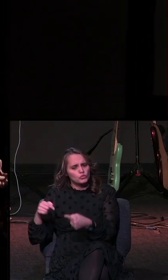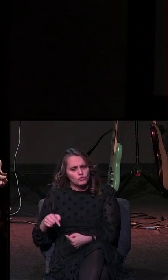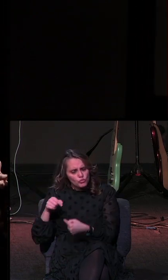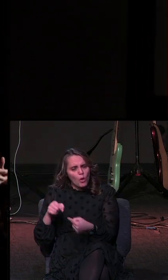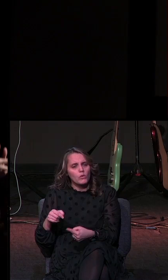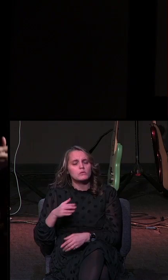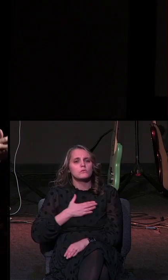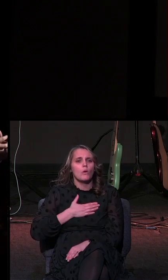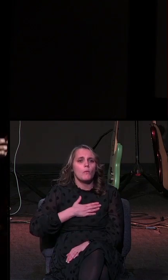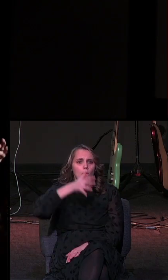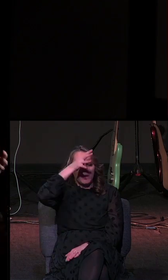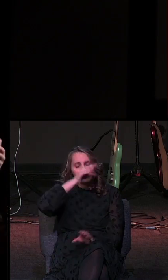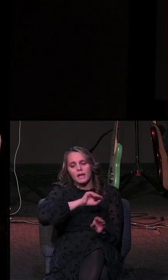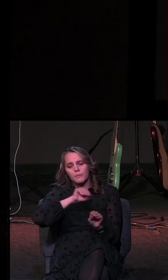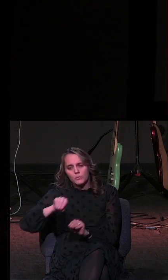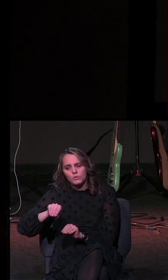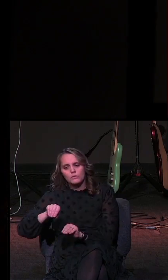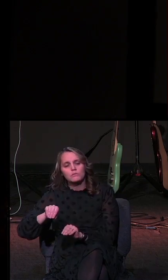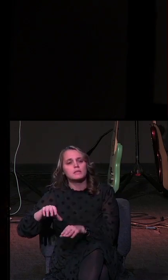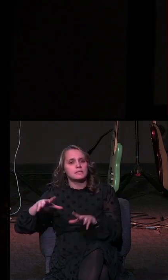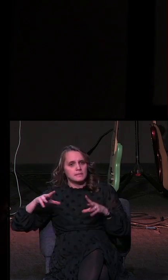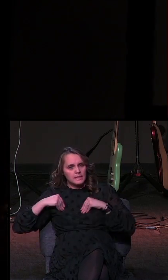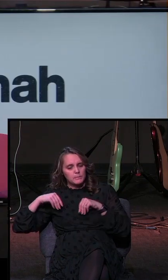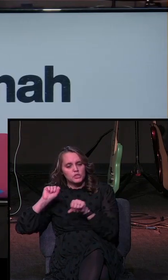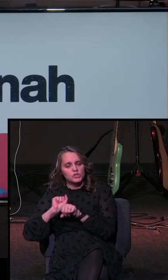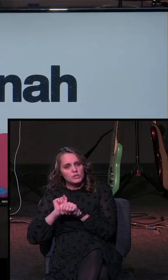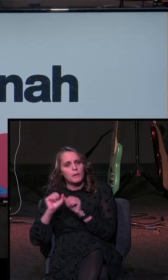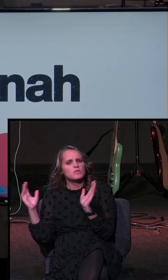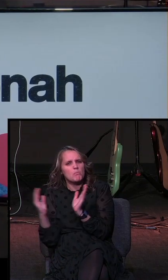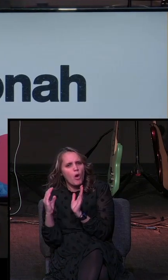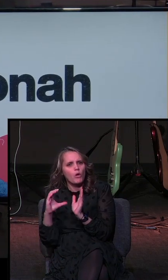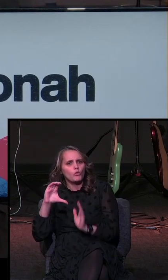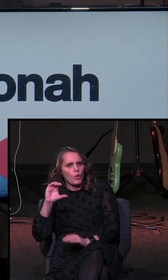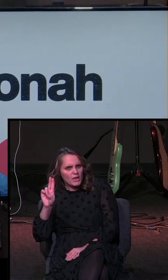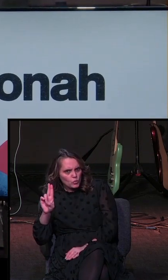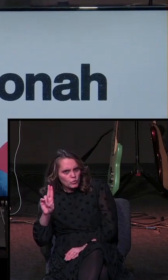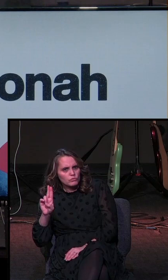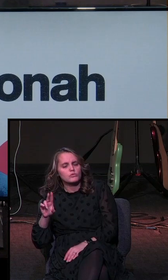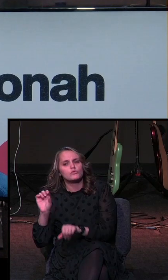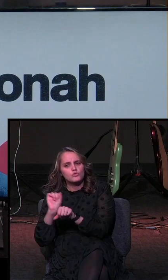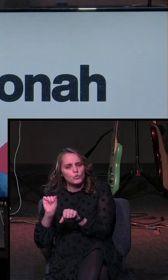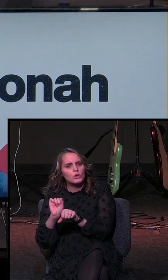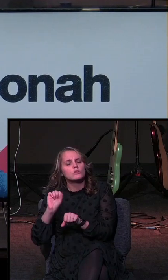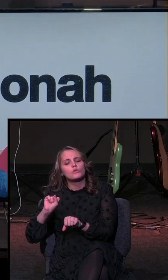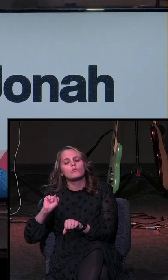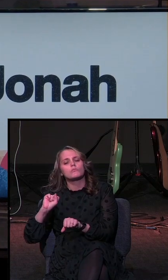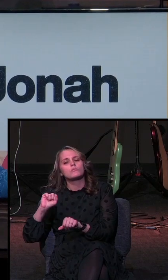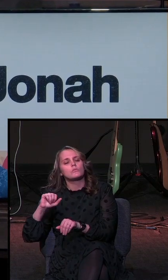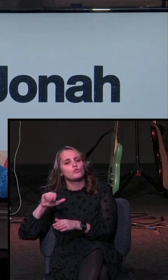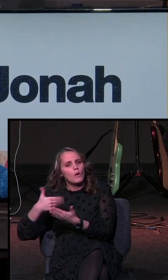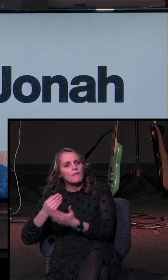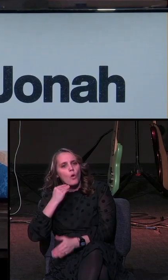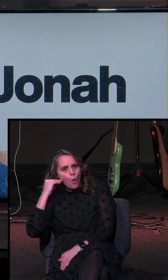that he would have a job where he'd be home every night. So for my parents, it was, let's move our whole family and let's give this one more shot. It was an attempt to try to start over.